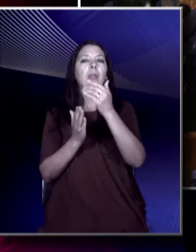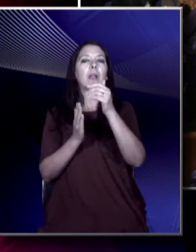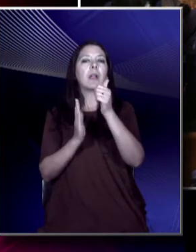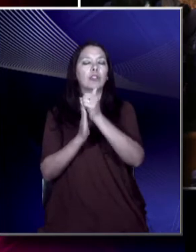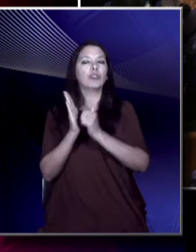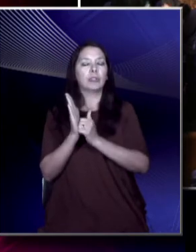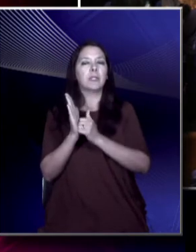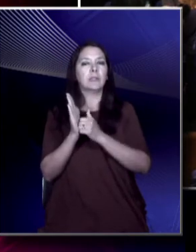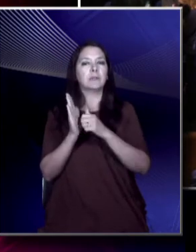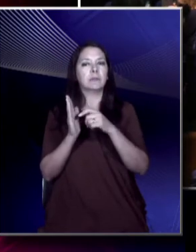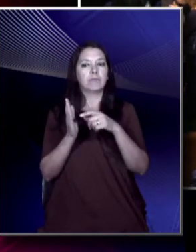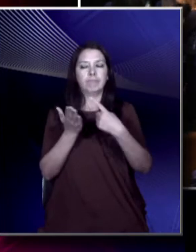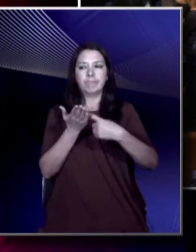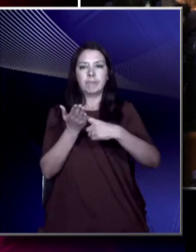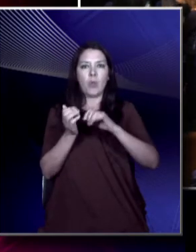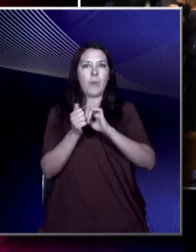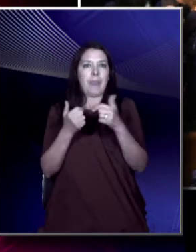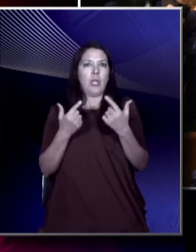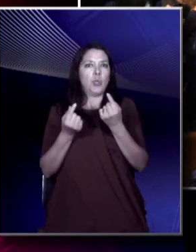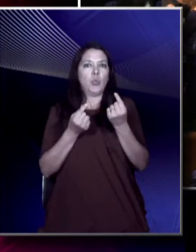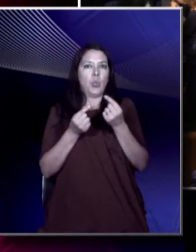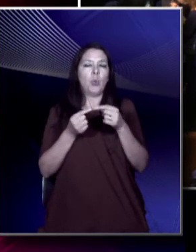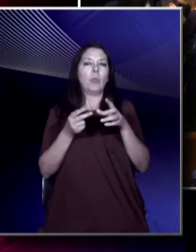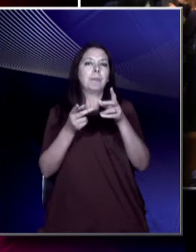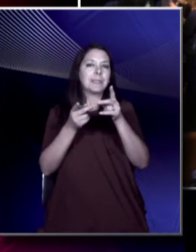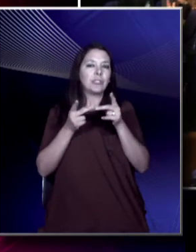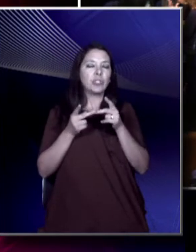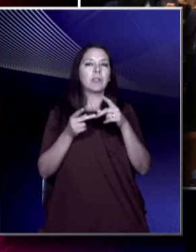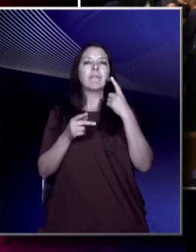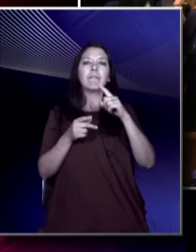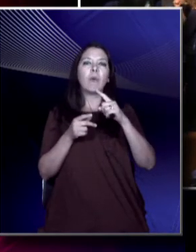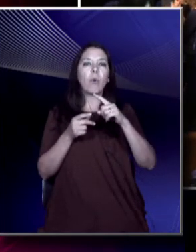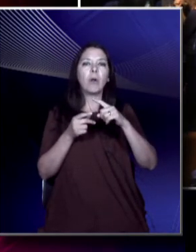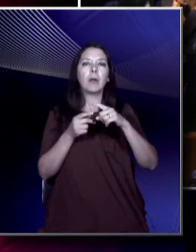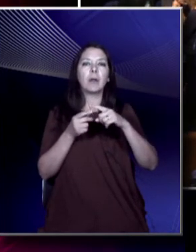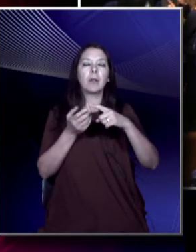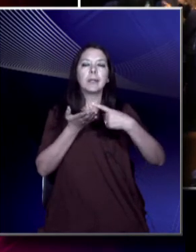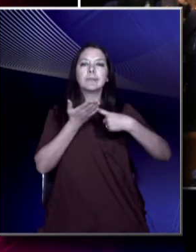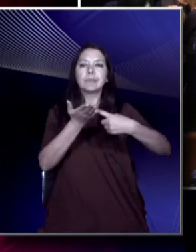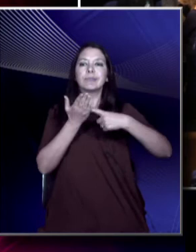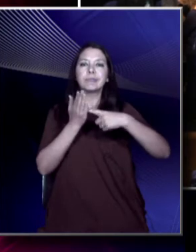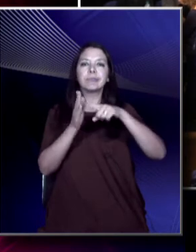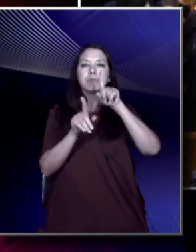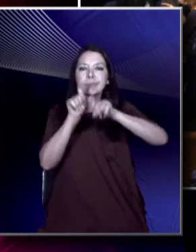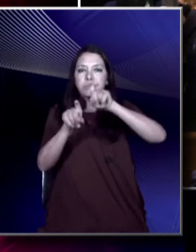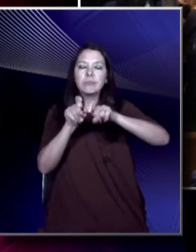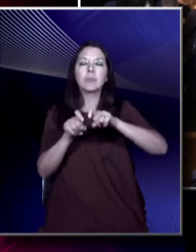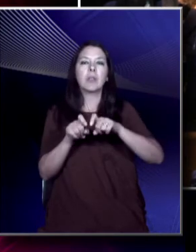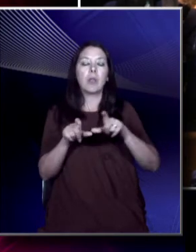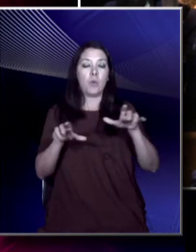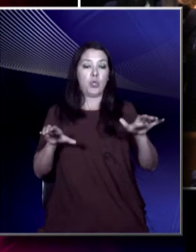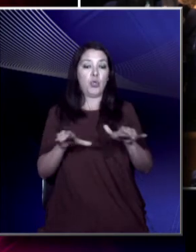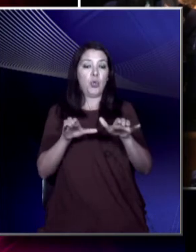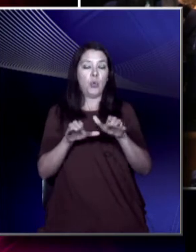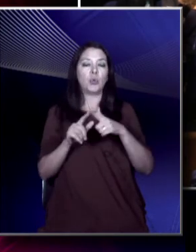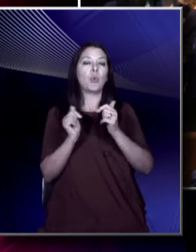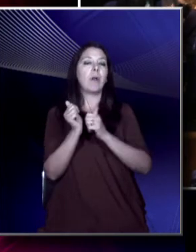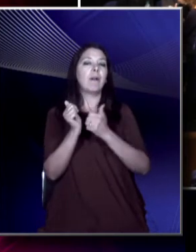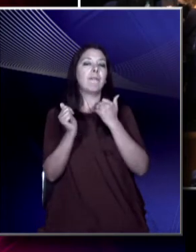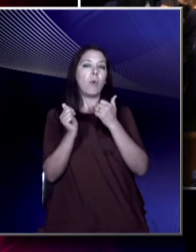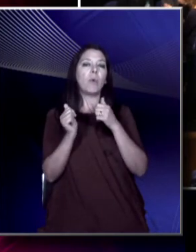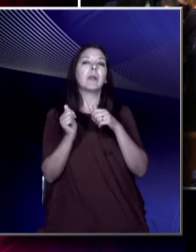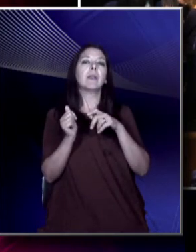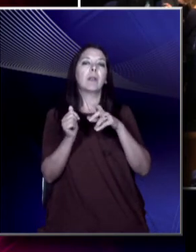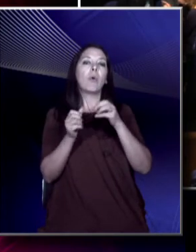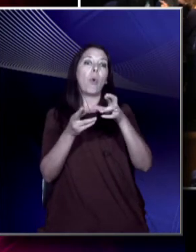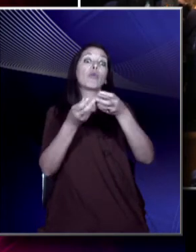negotiations in pending or contemplated litigation or in settlement discussions conducted in order to avoid or resolve